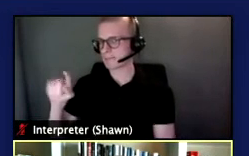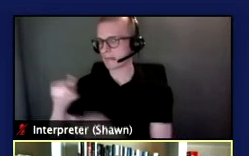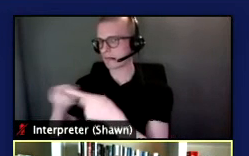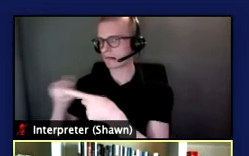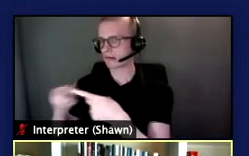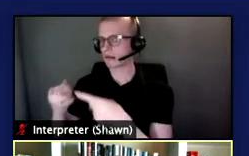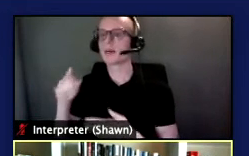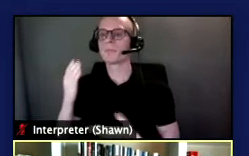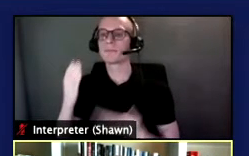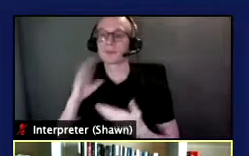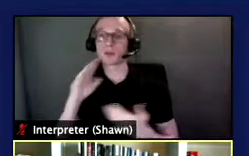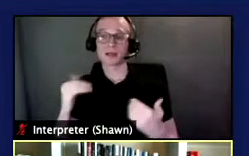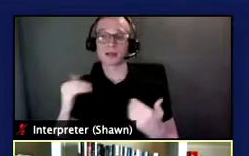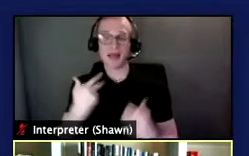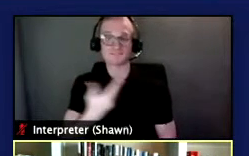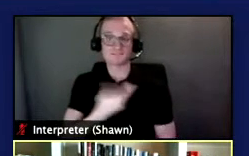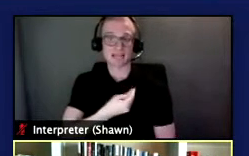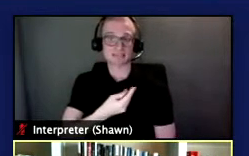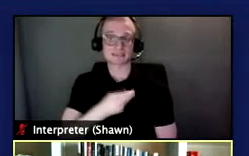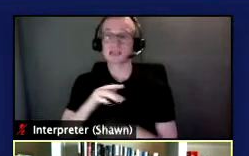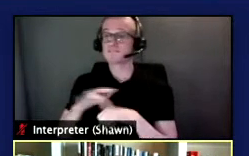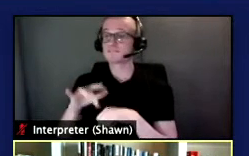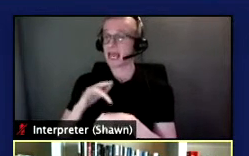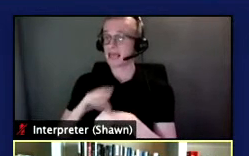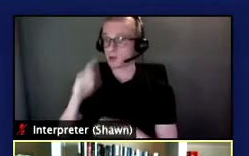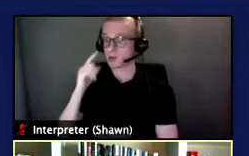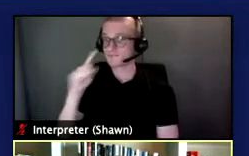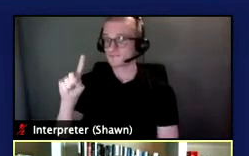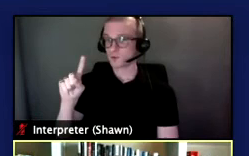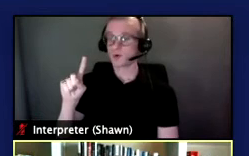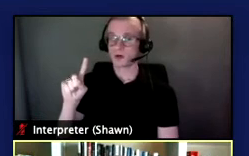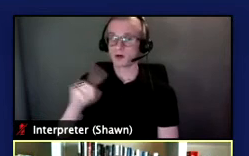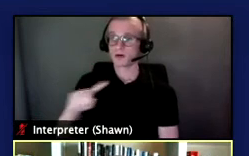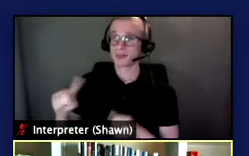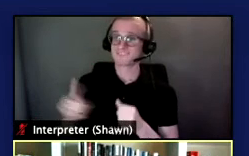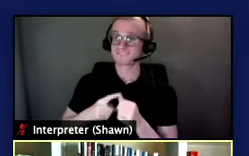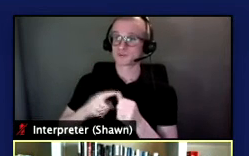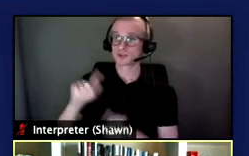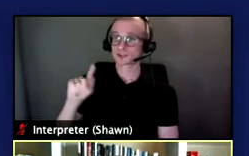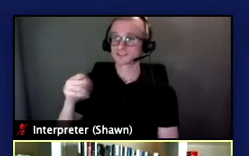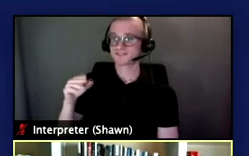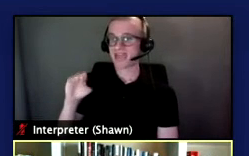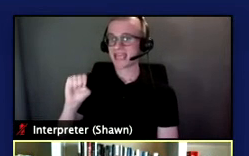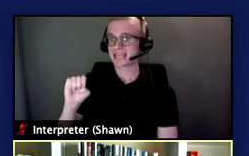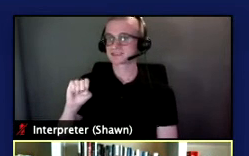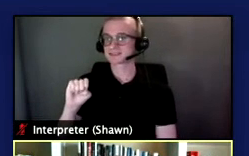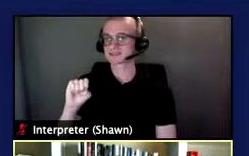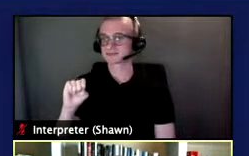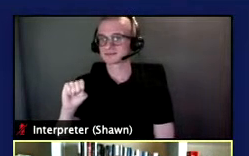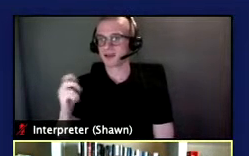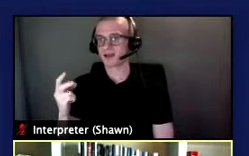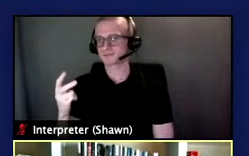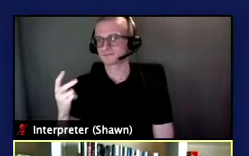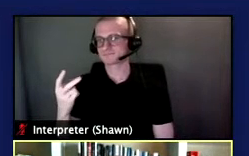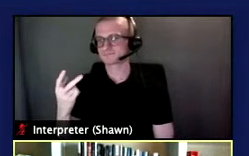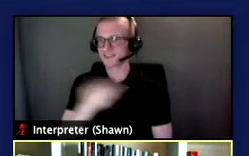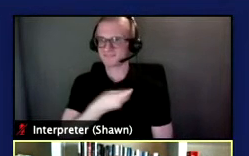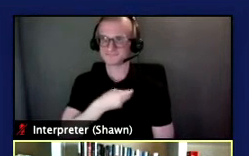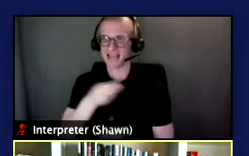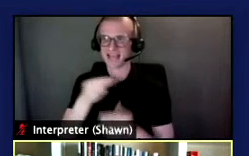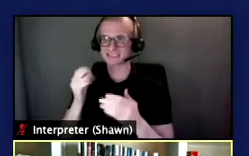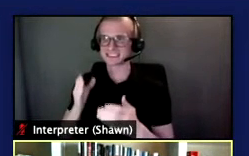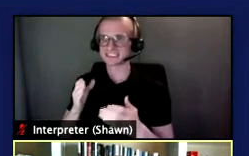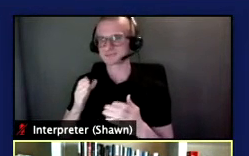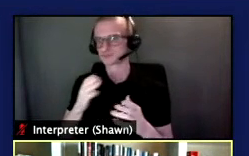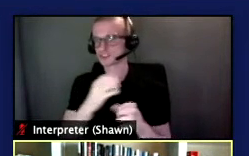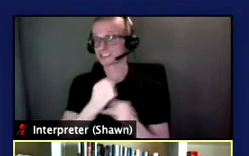are available to our first phase of vaccine recipients, and that